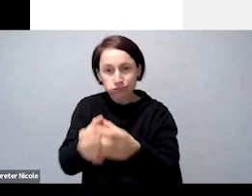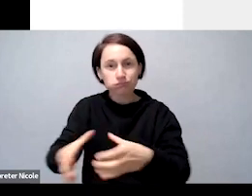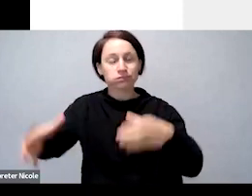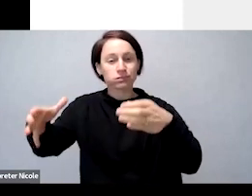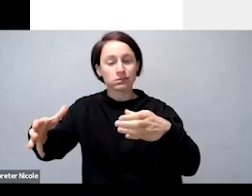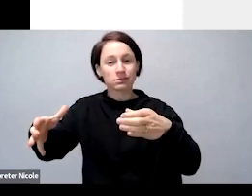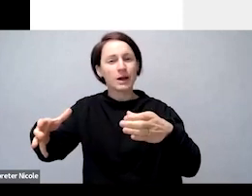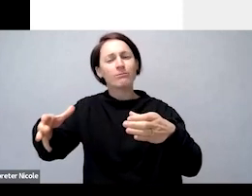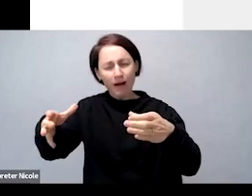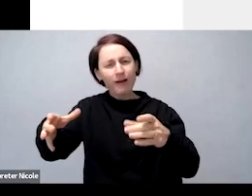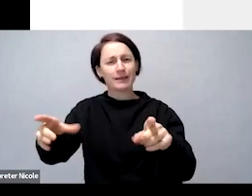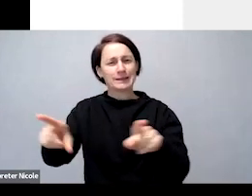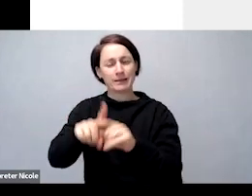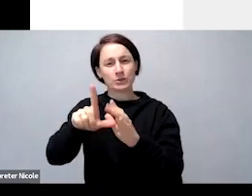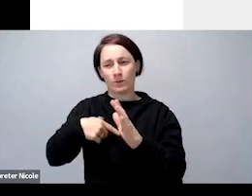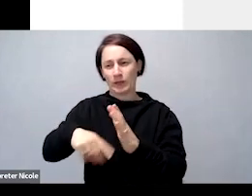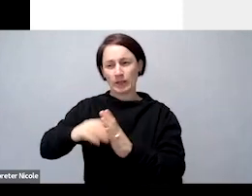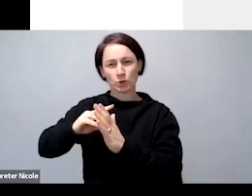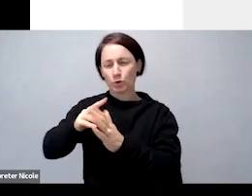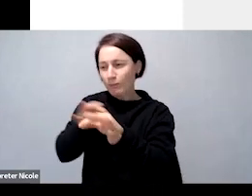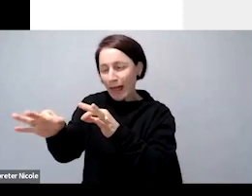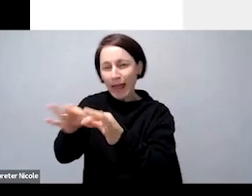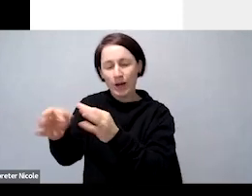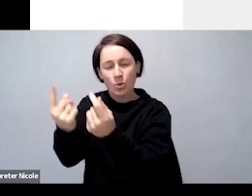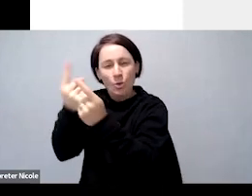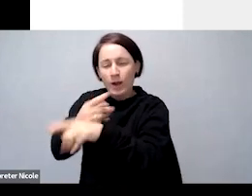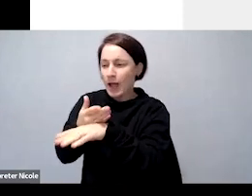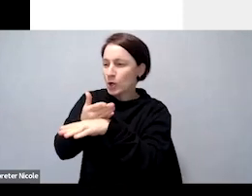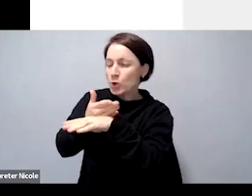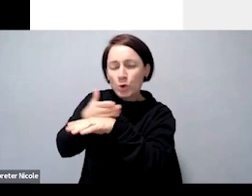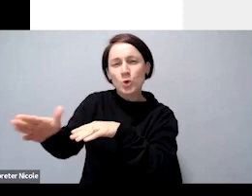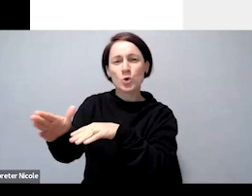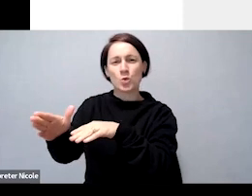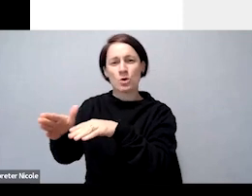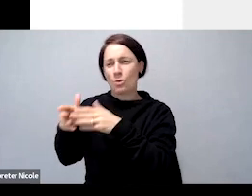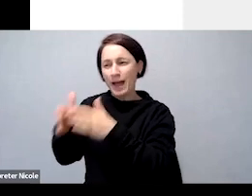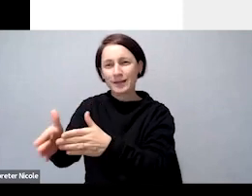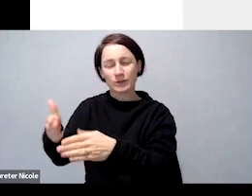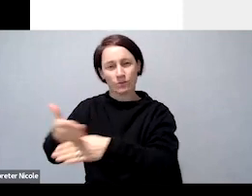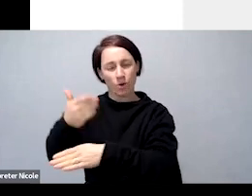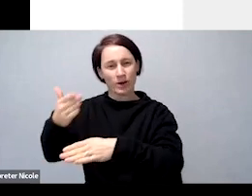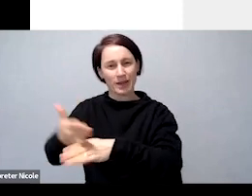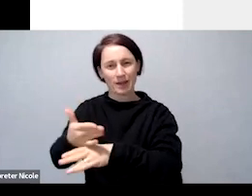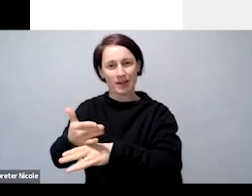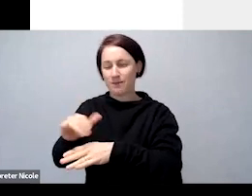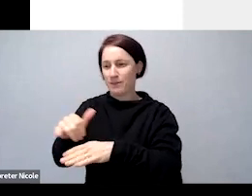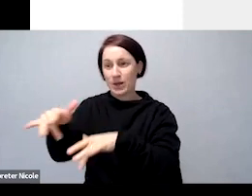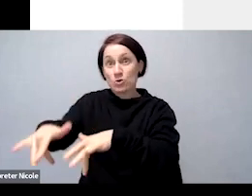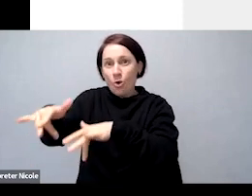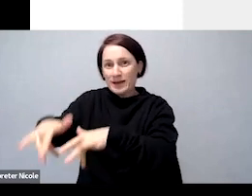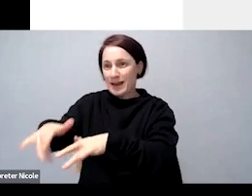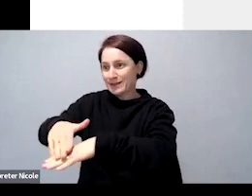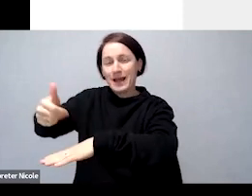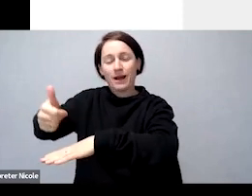and develop new ways of working together to fill gaps in practices that aren't quite developed or need further